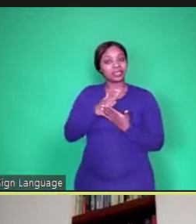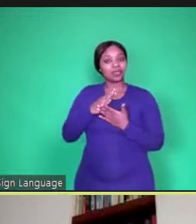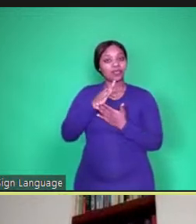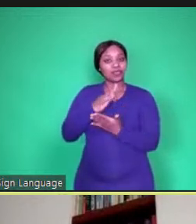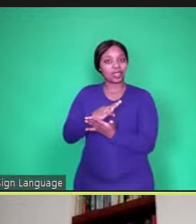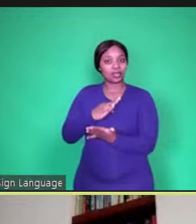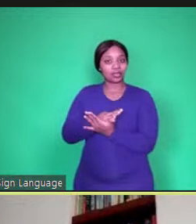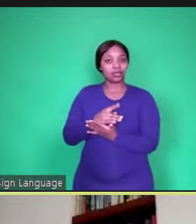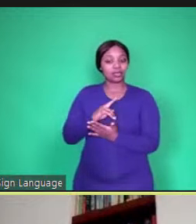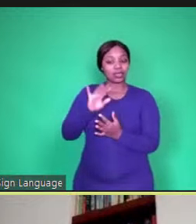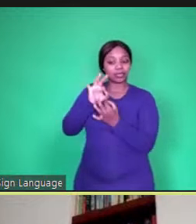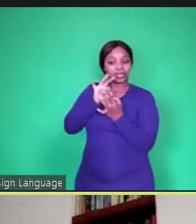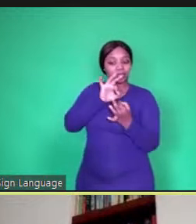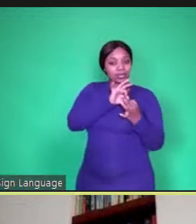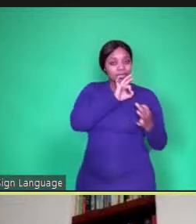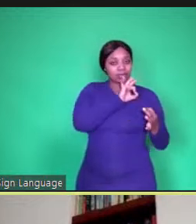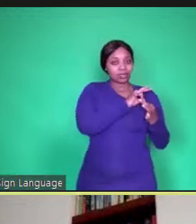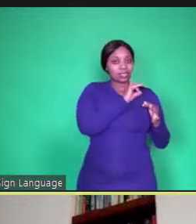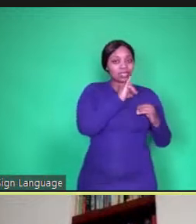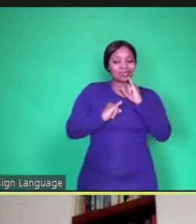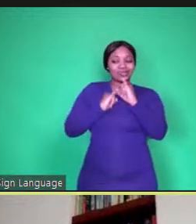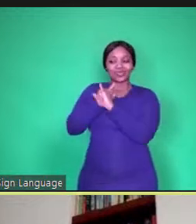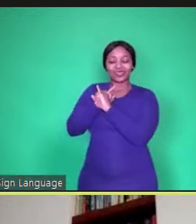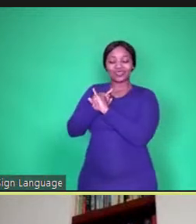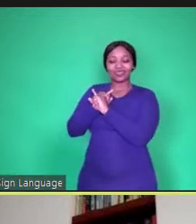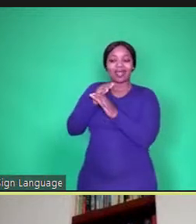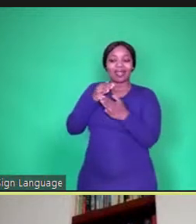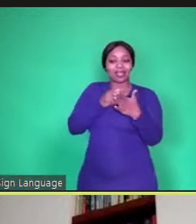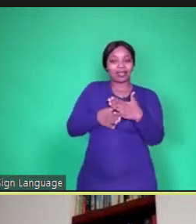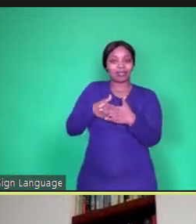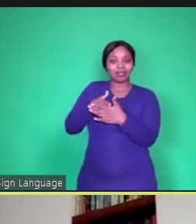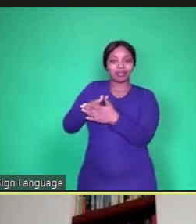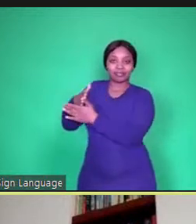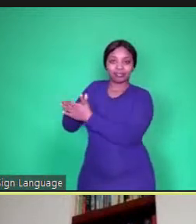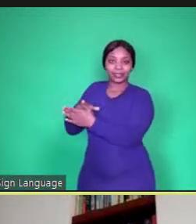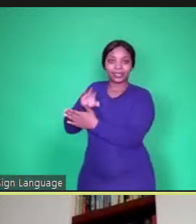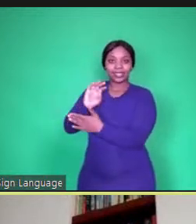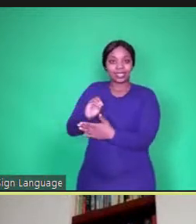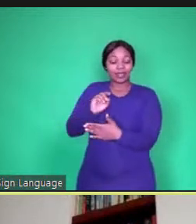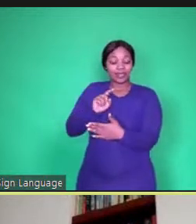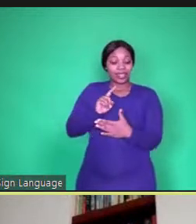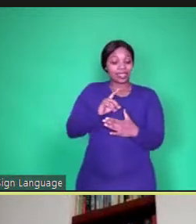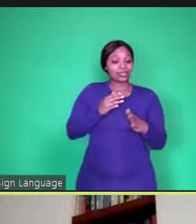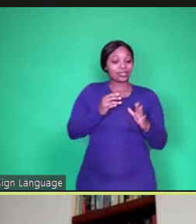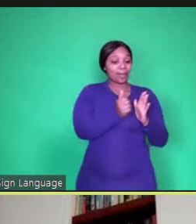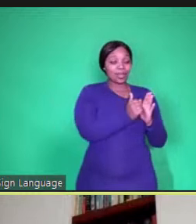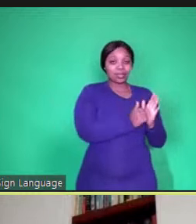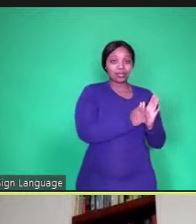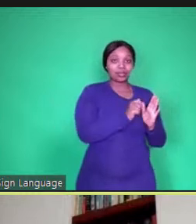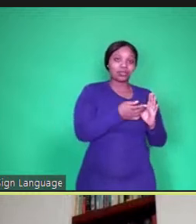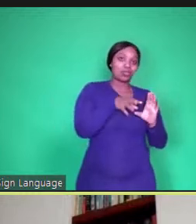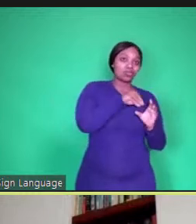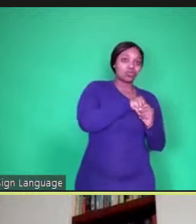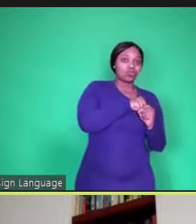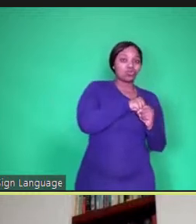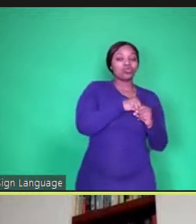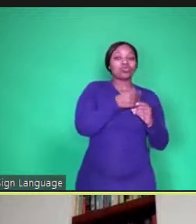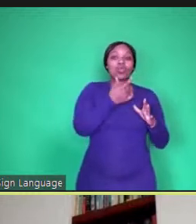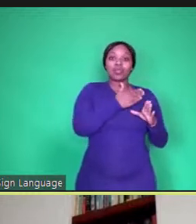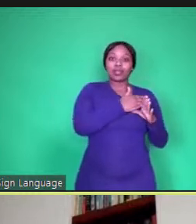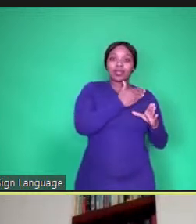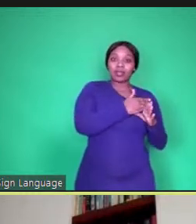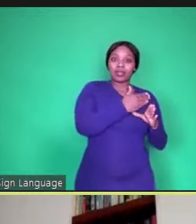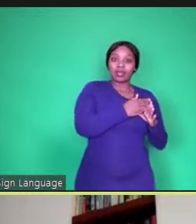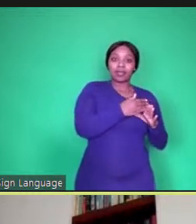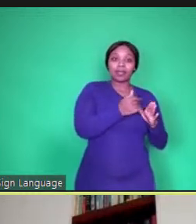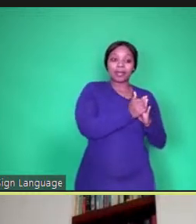absence of institutional constraints. Push factors include conditions in the labor market, particularly high levels of unemployment and job insecurity,